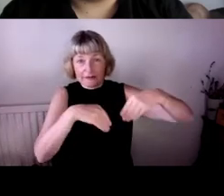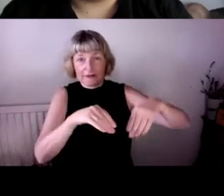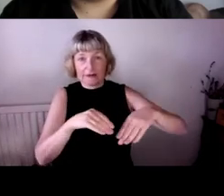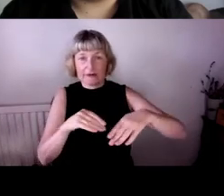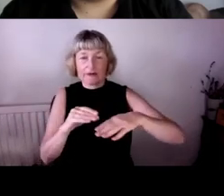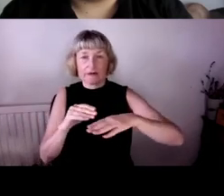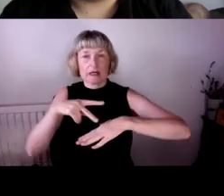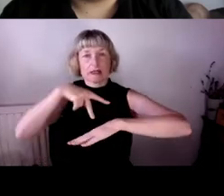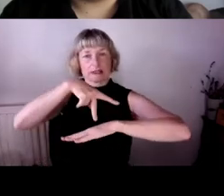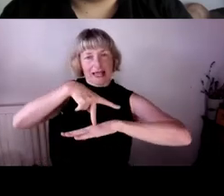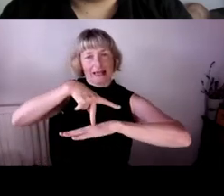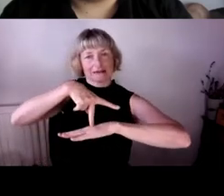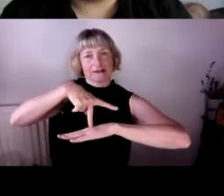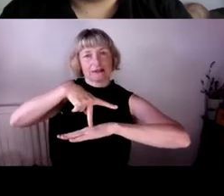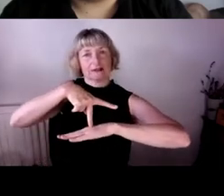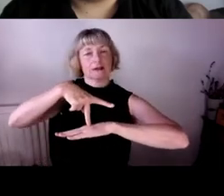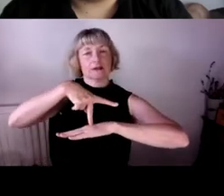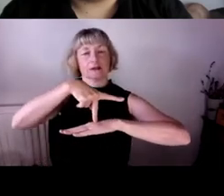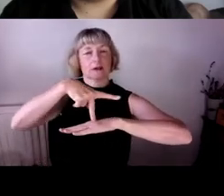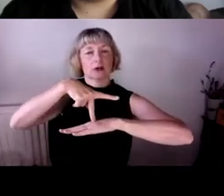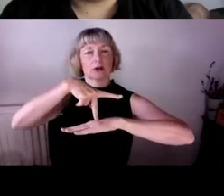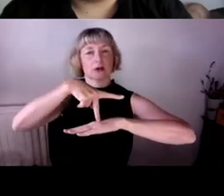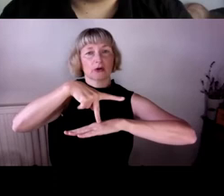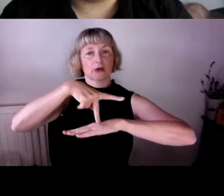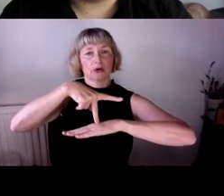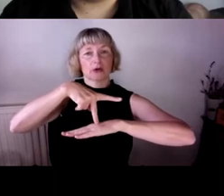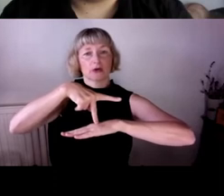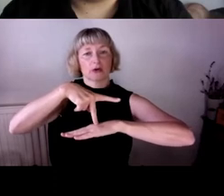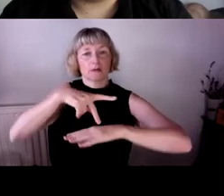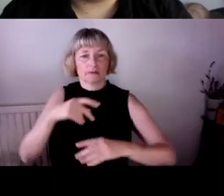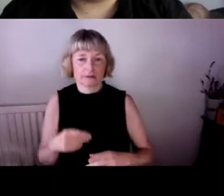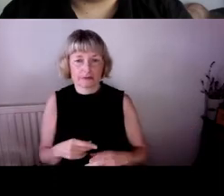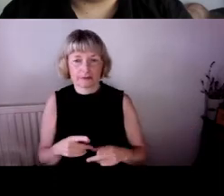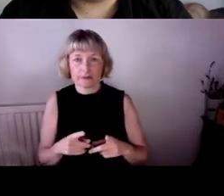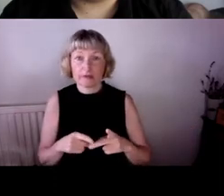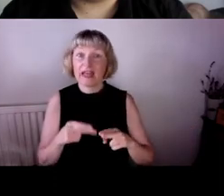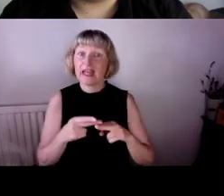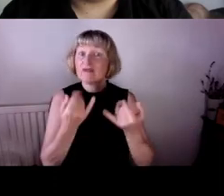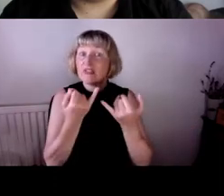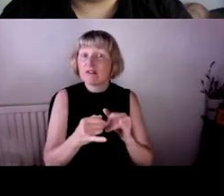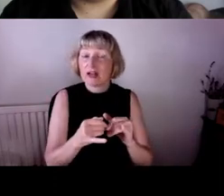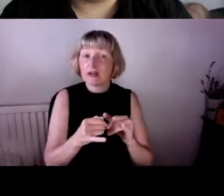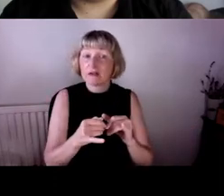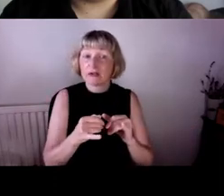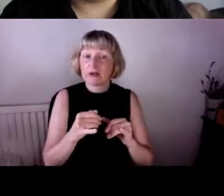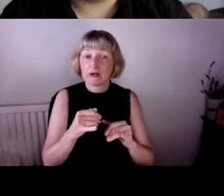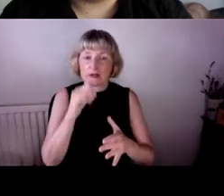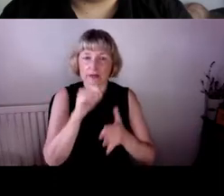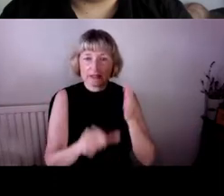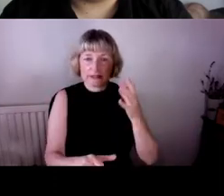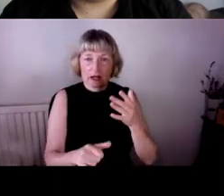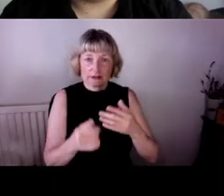Standing on one foot in the air. If they failed, they started the 5 years